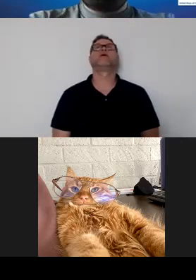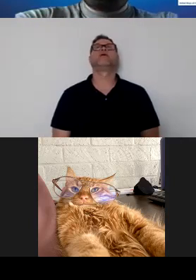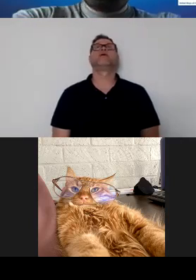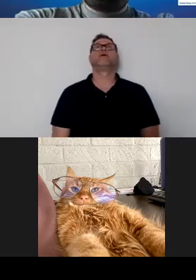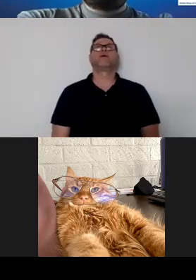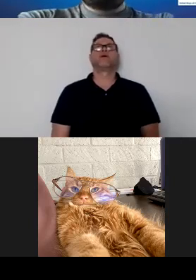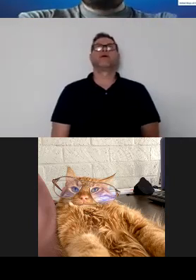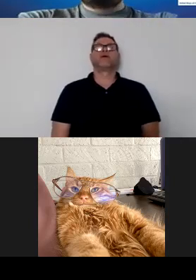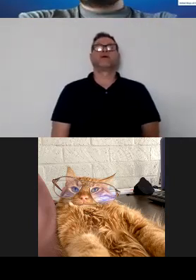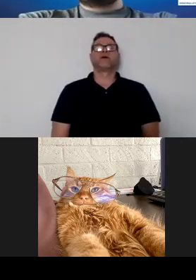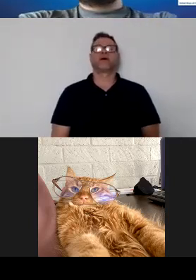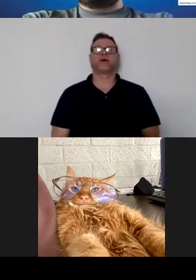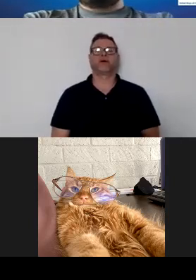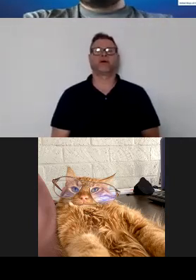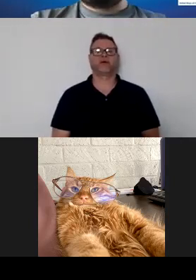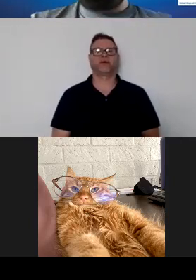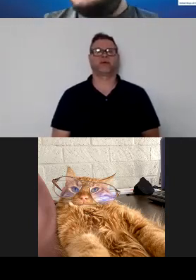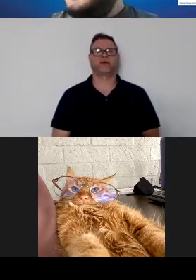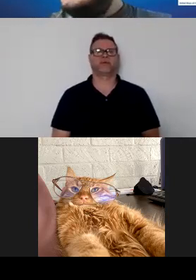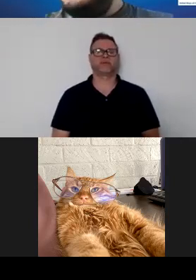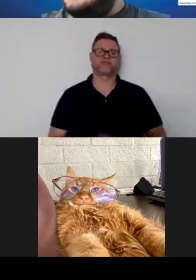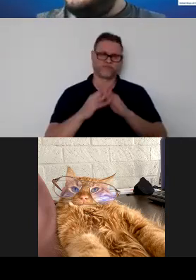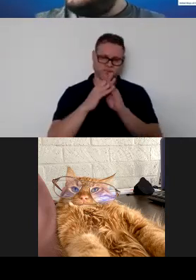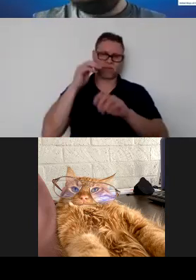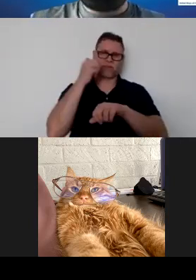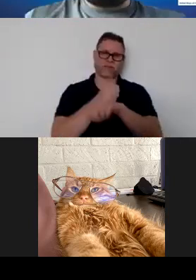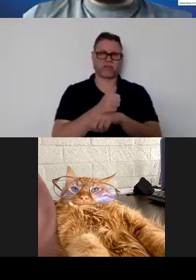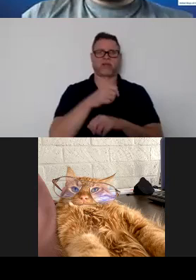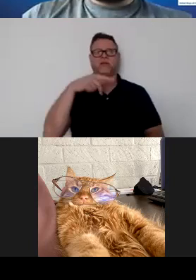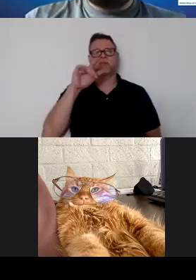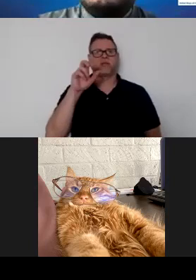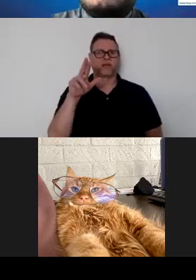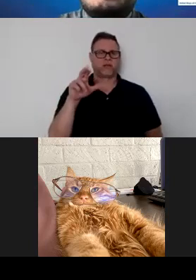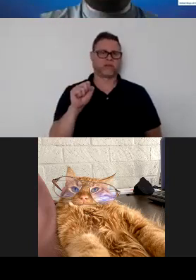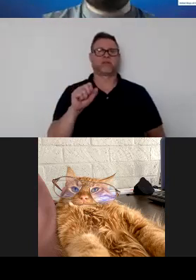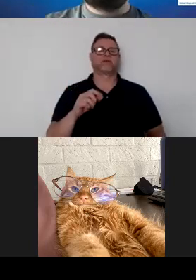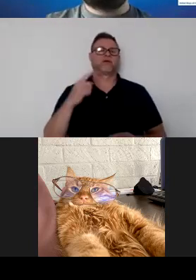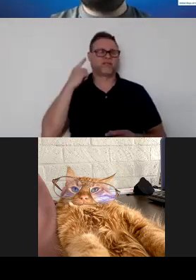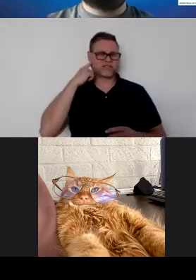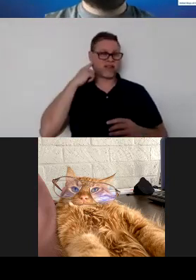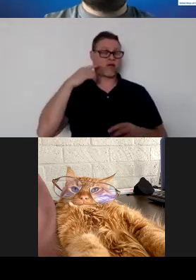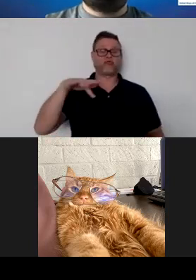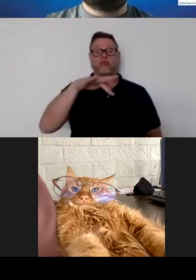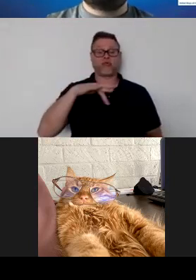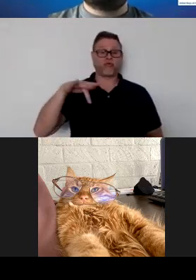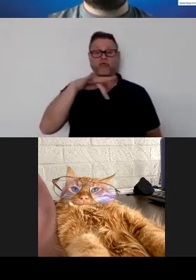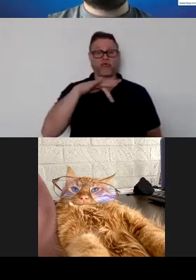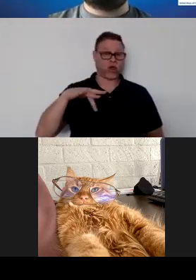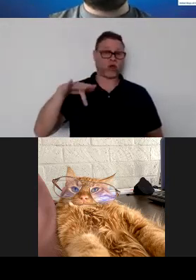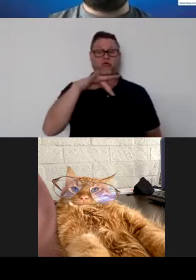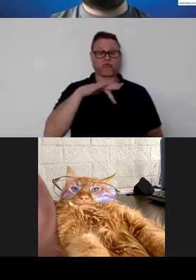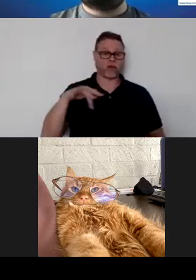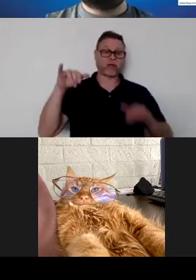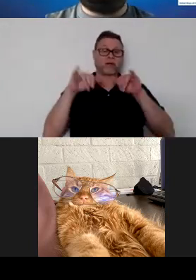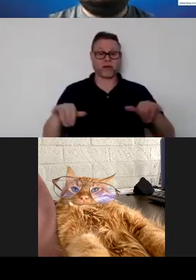Now, in terms of implementing the pillars, I know I sound like a broken record, but at the center of the community